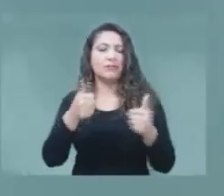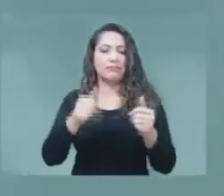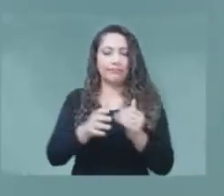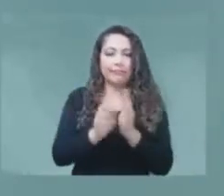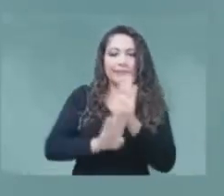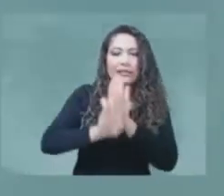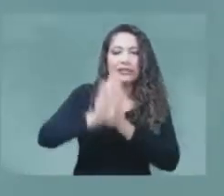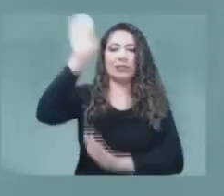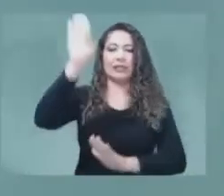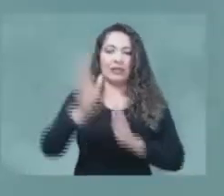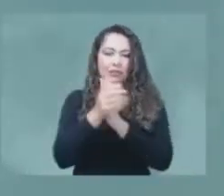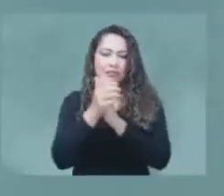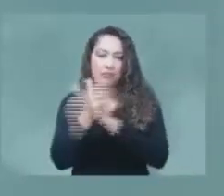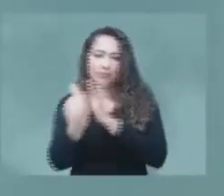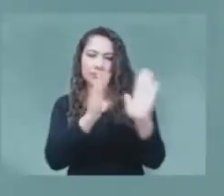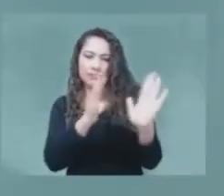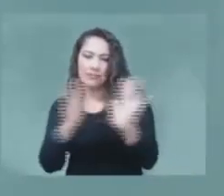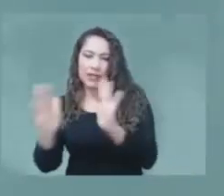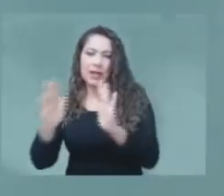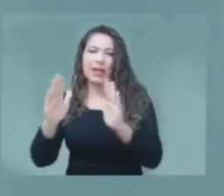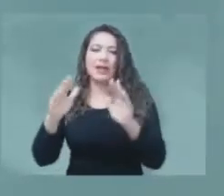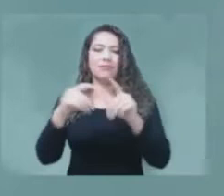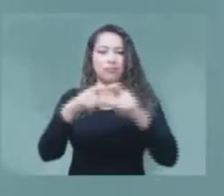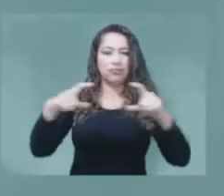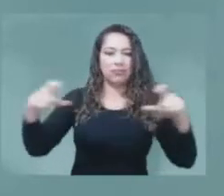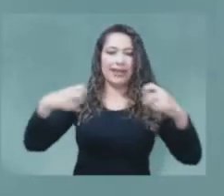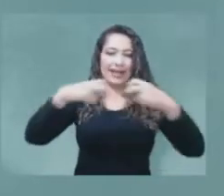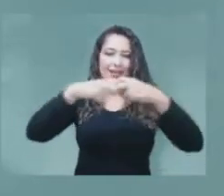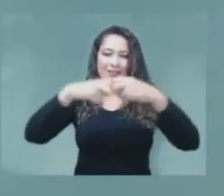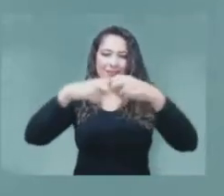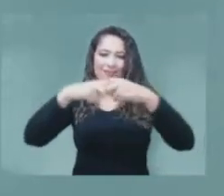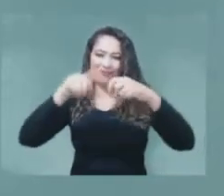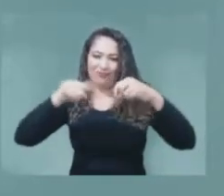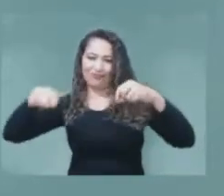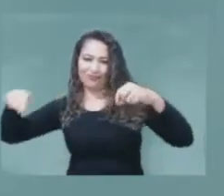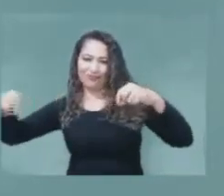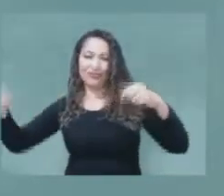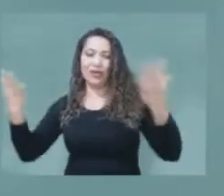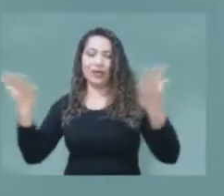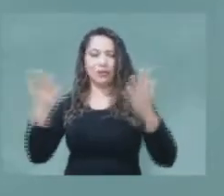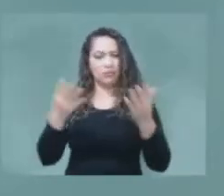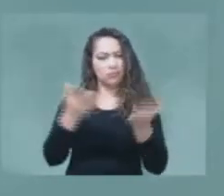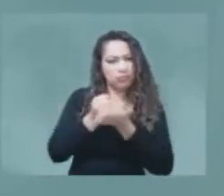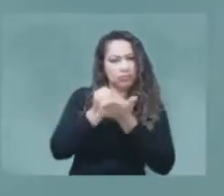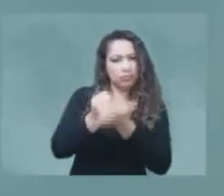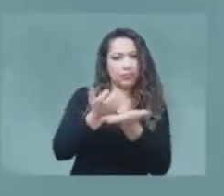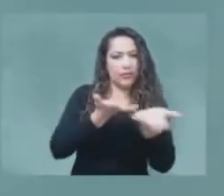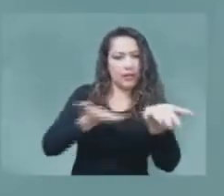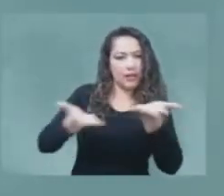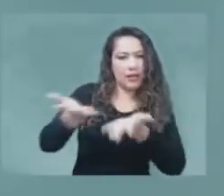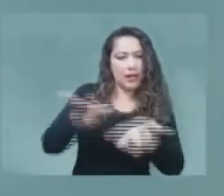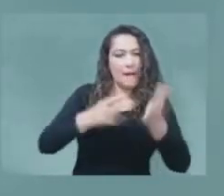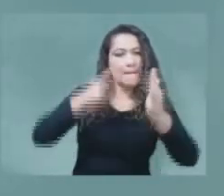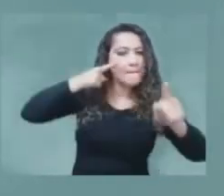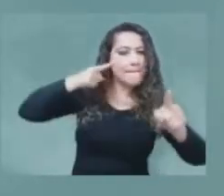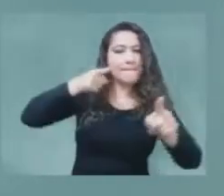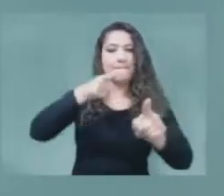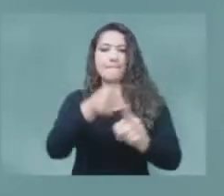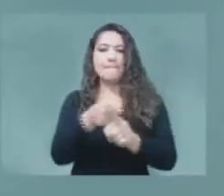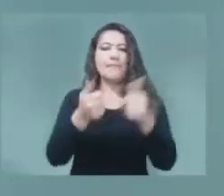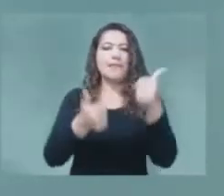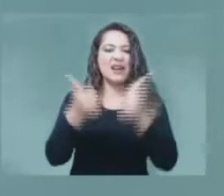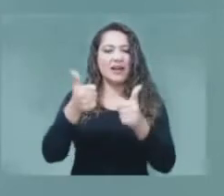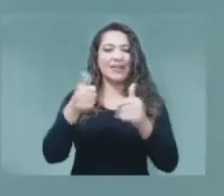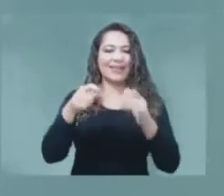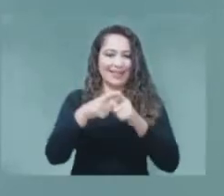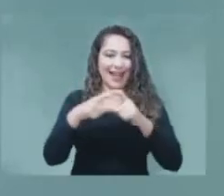that this radio electric spectrum exerts for different productive sectors, and in this way contribute to our